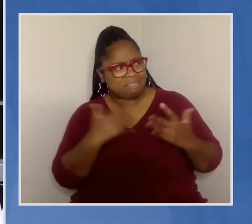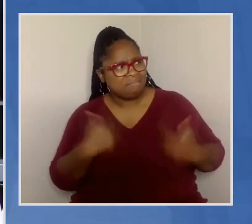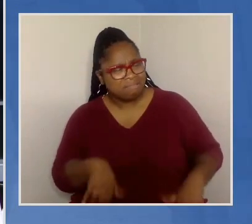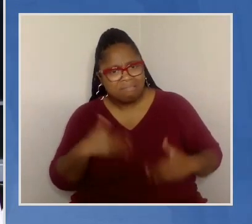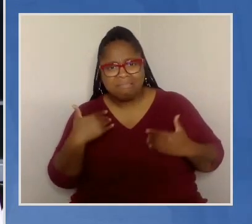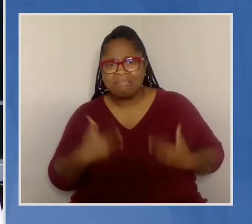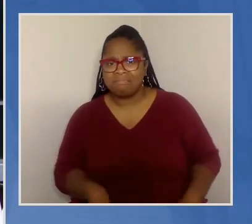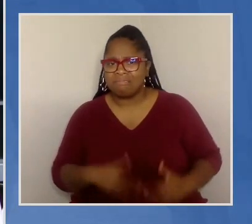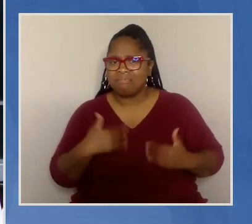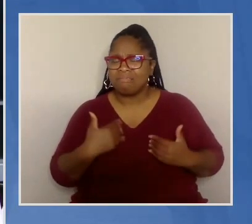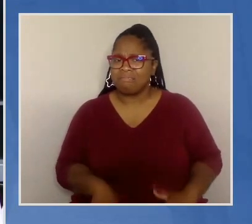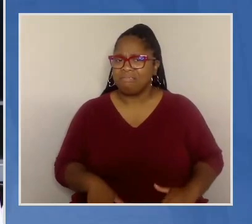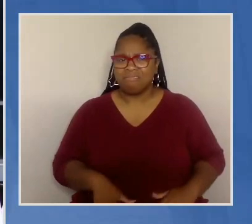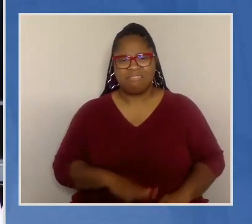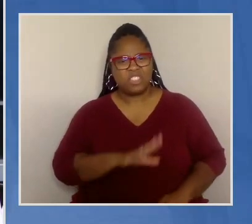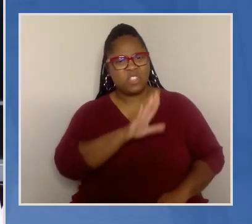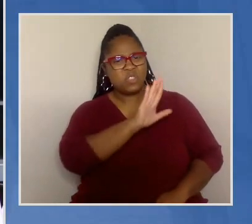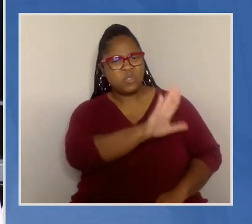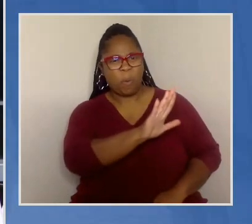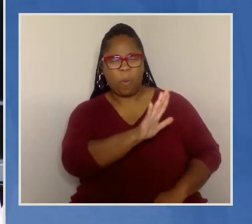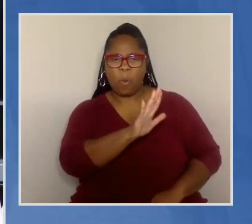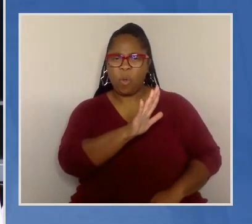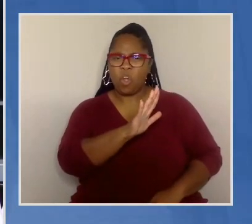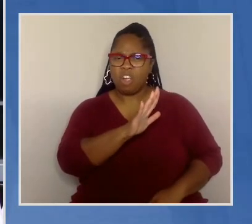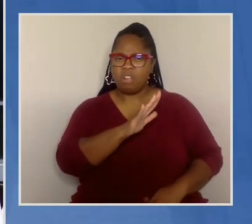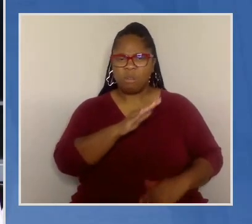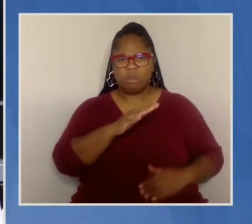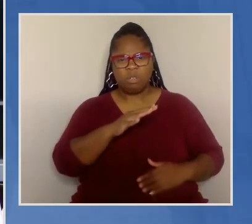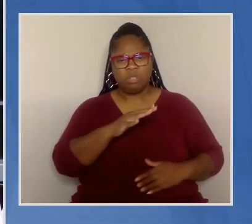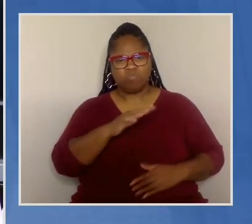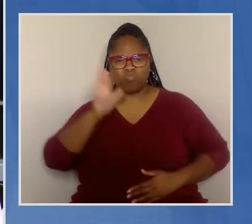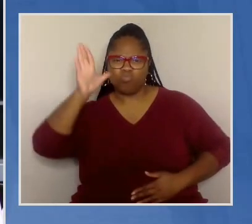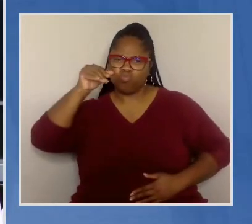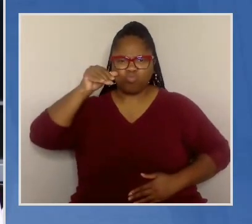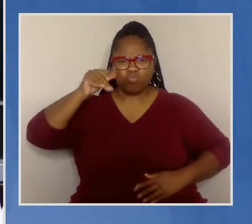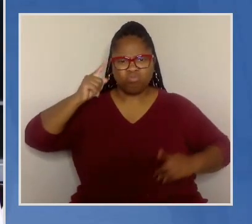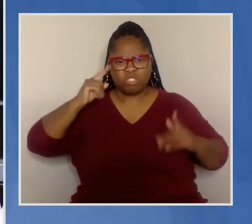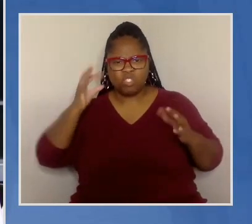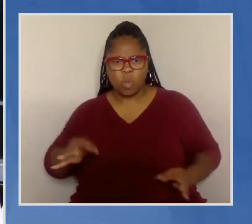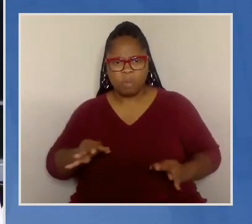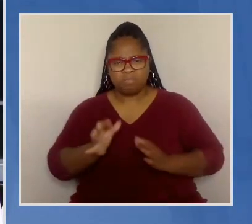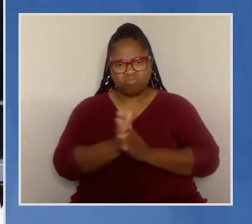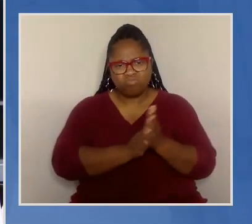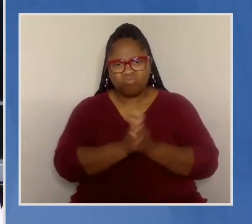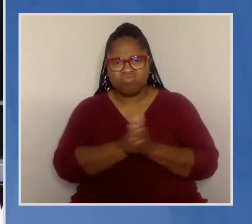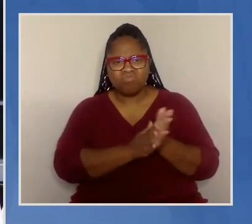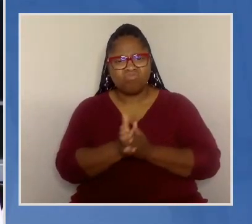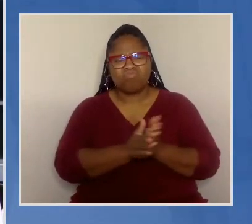brought the same grit and determination and